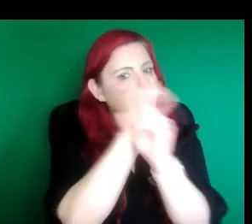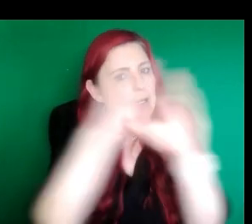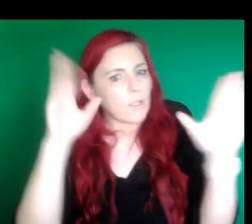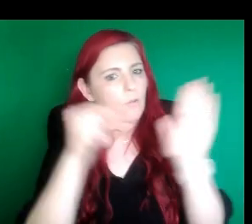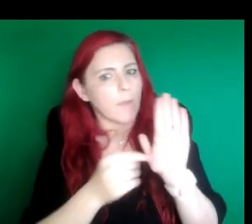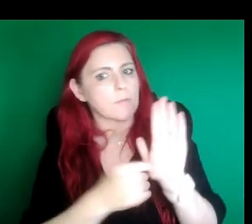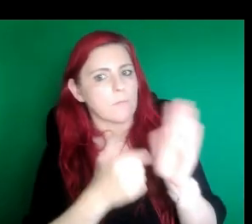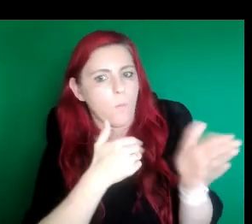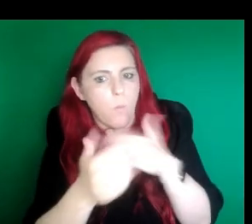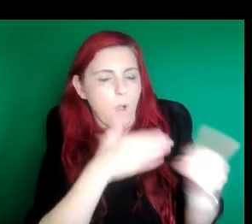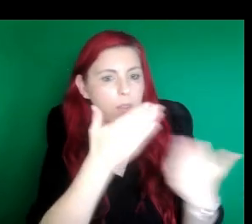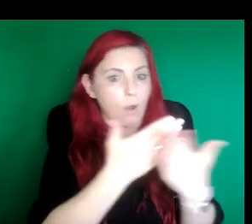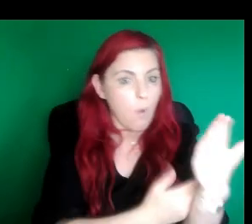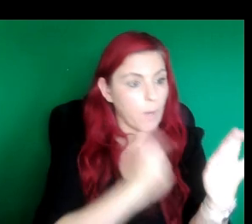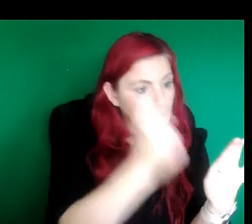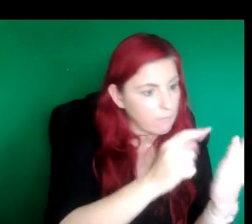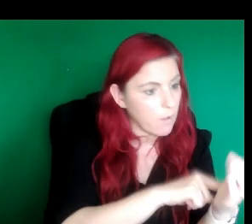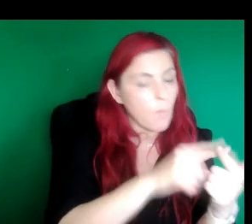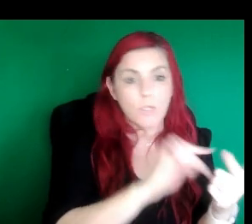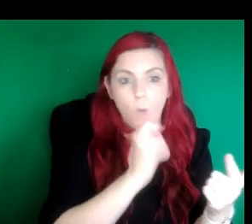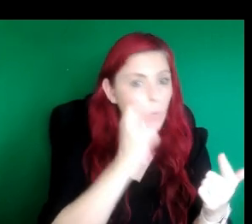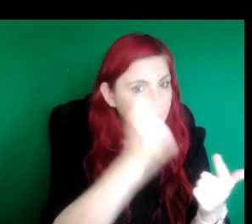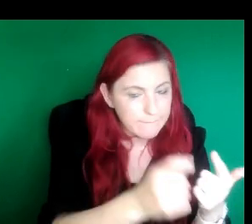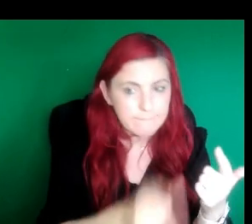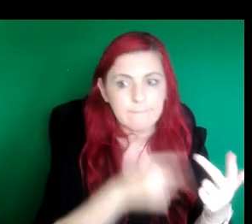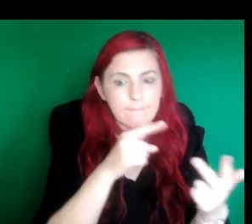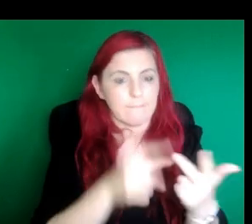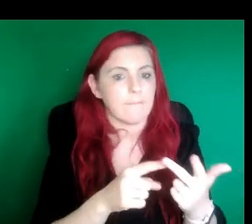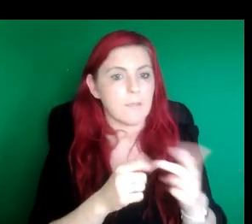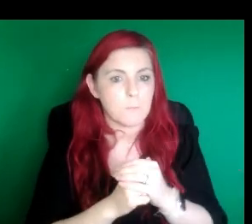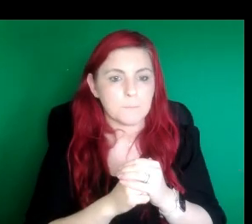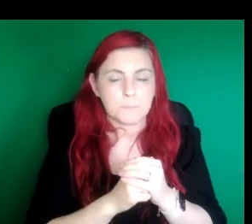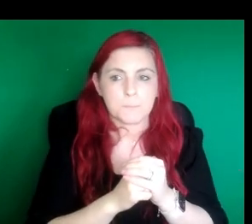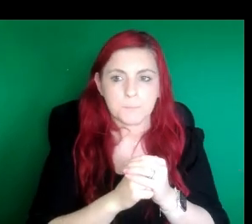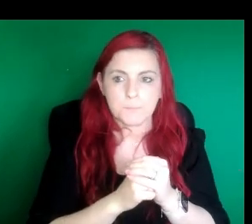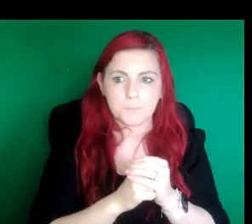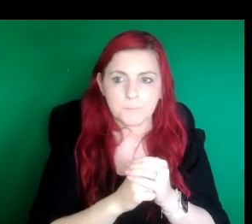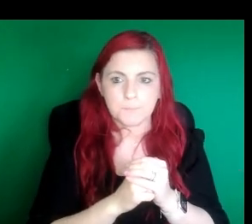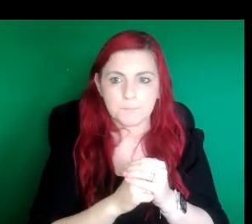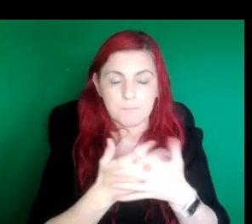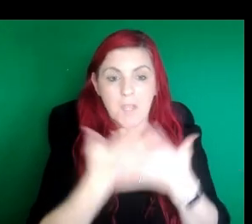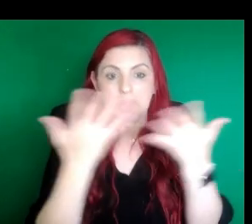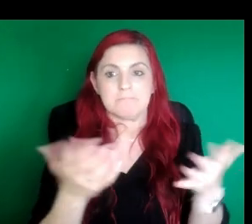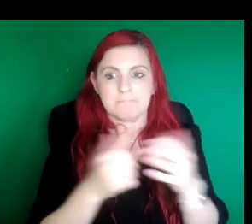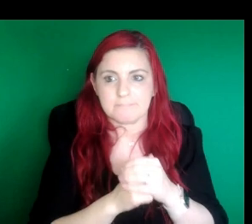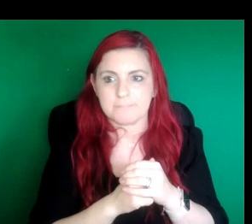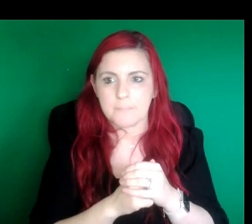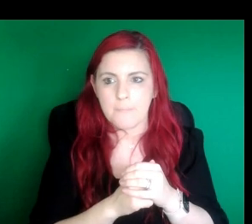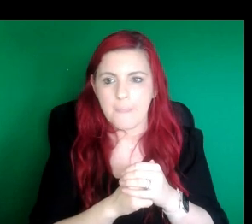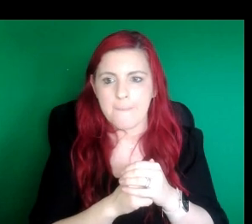about what the law will give and what the law won't give to deaf people. So some zoomed